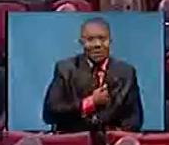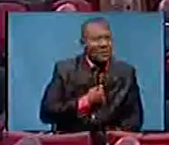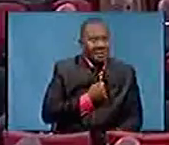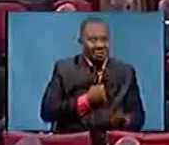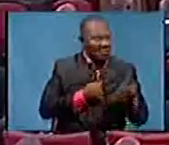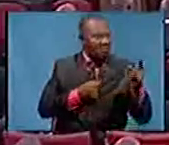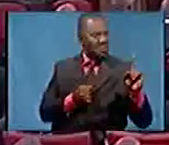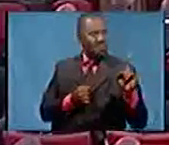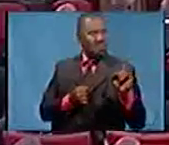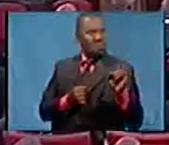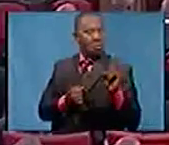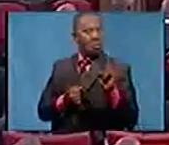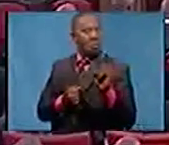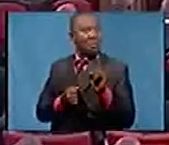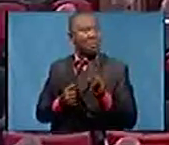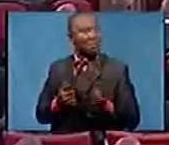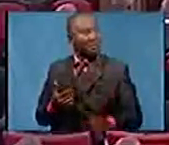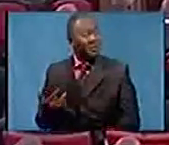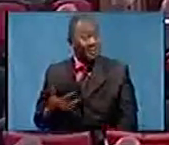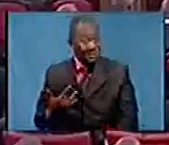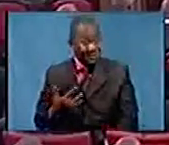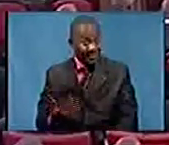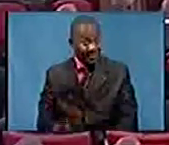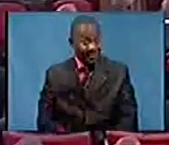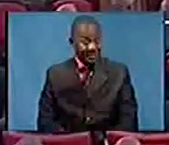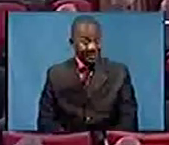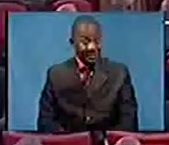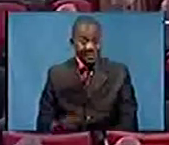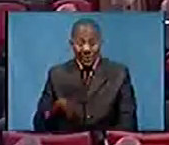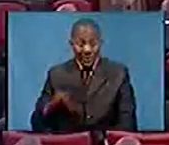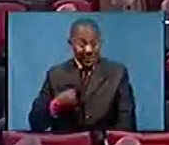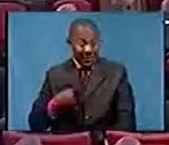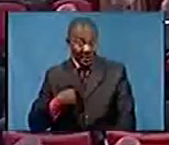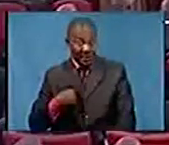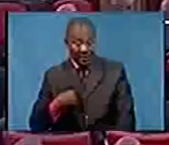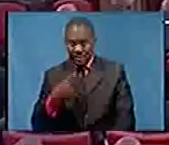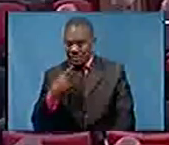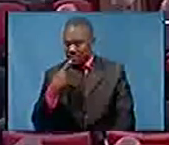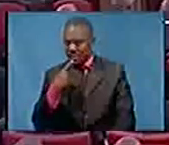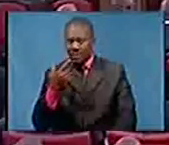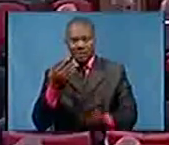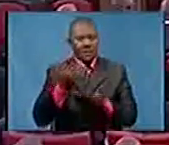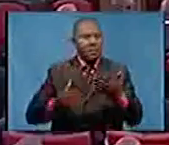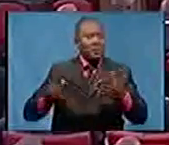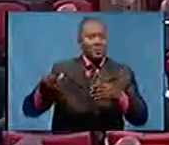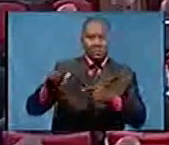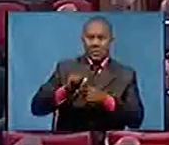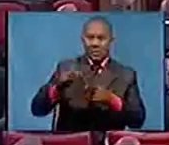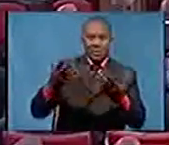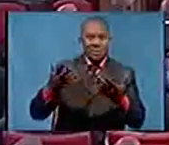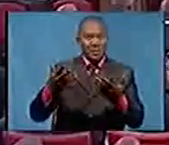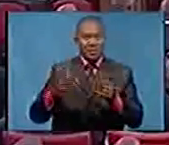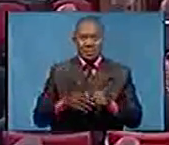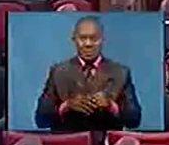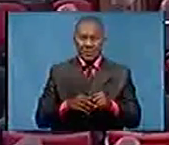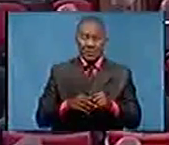the politicking in this country. I call it some practice illegal political